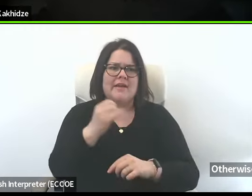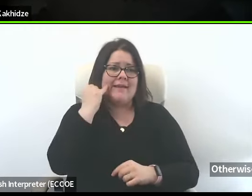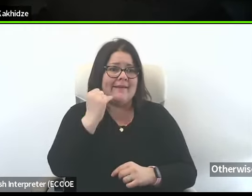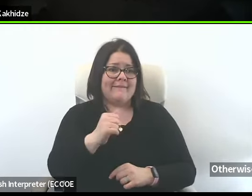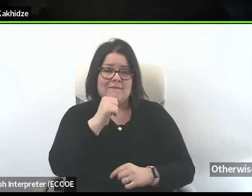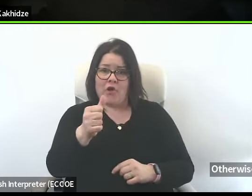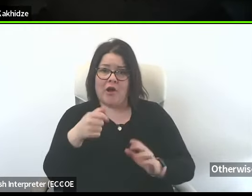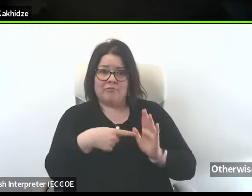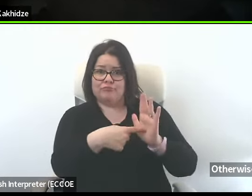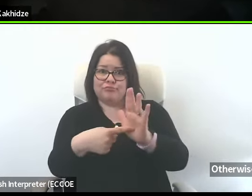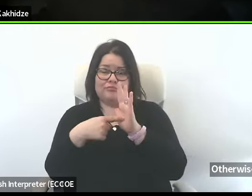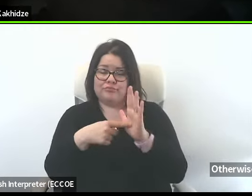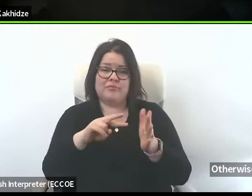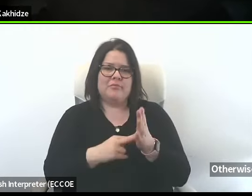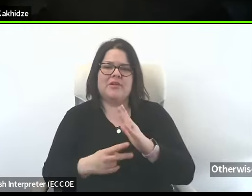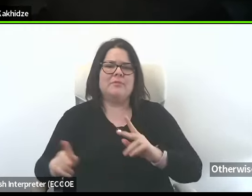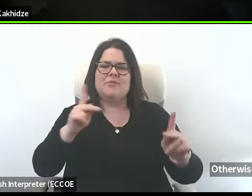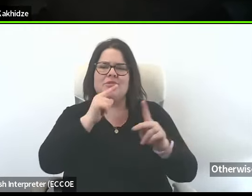about.